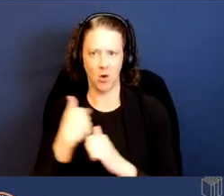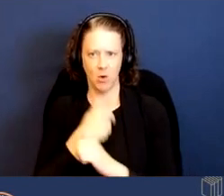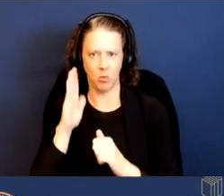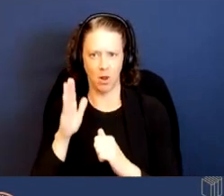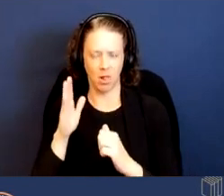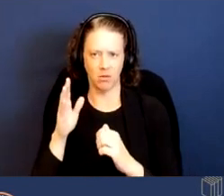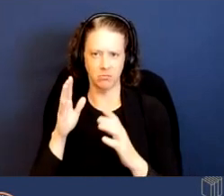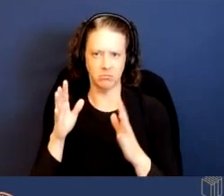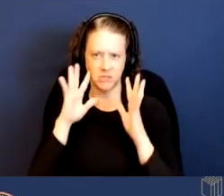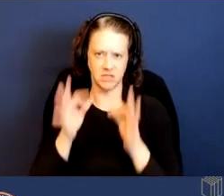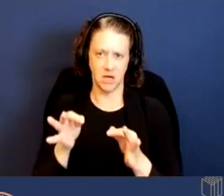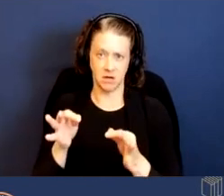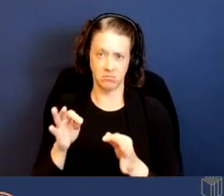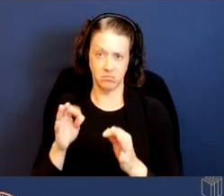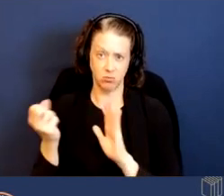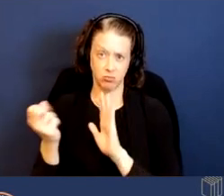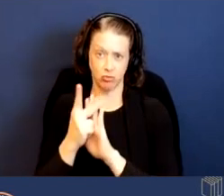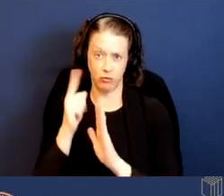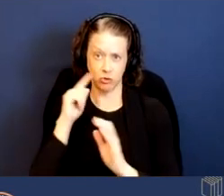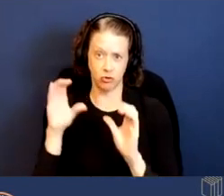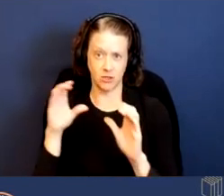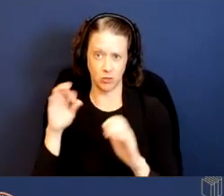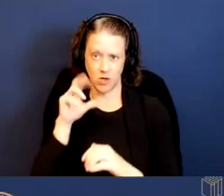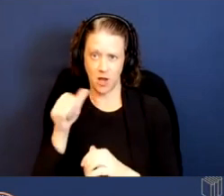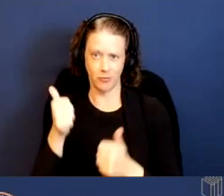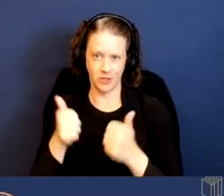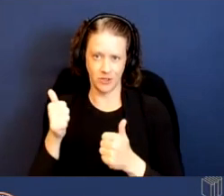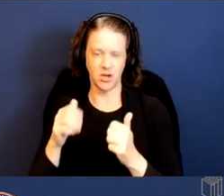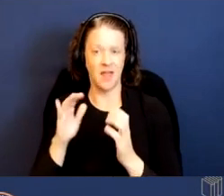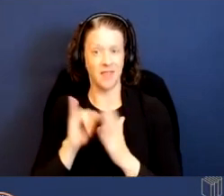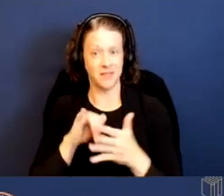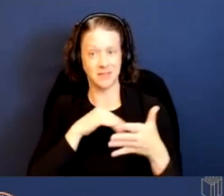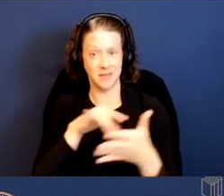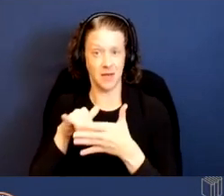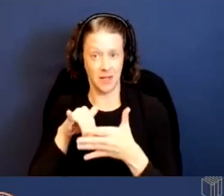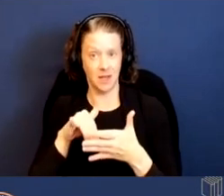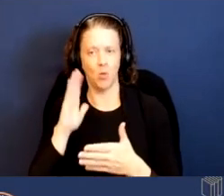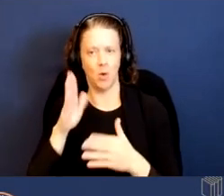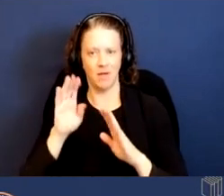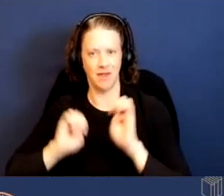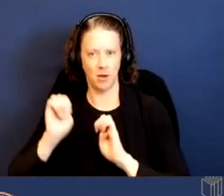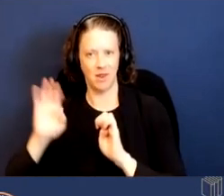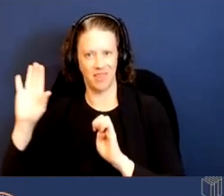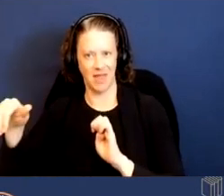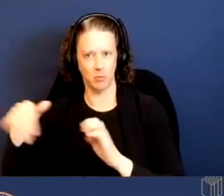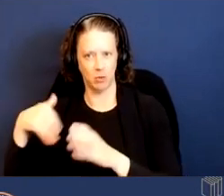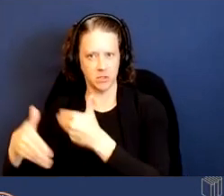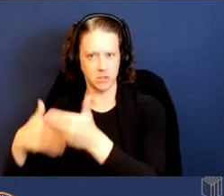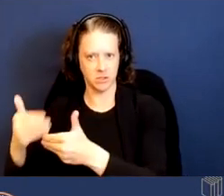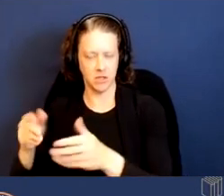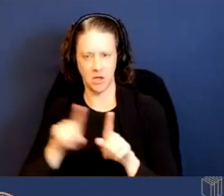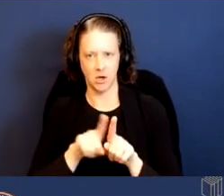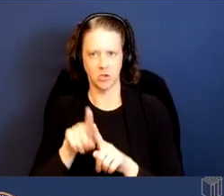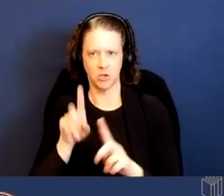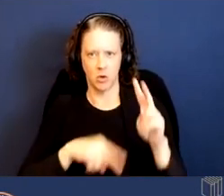to a particular setting. So this study will evaluate that process and look at the types